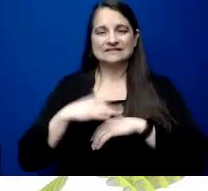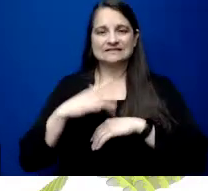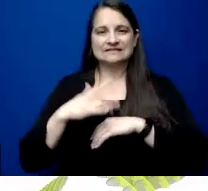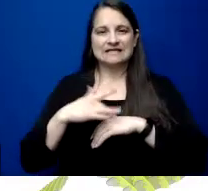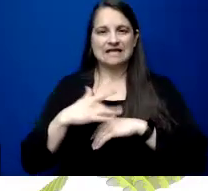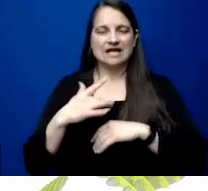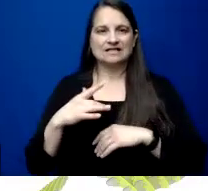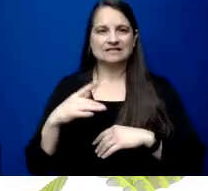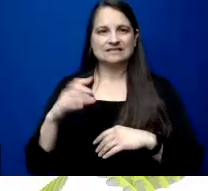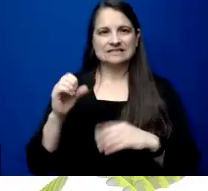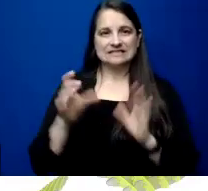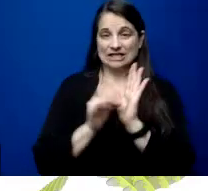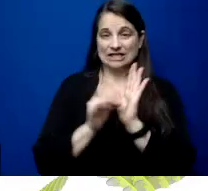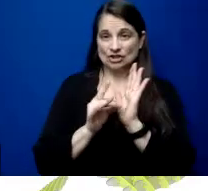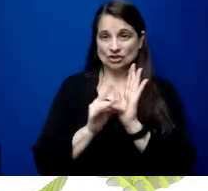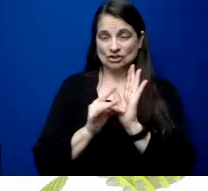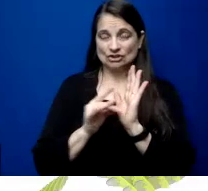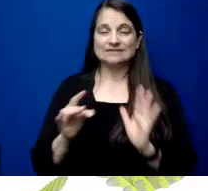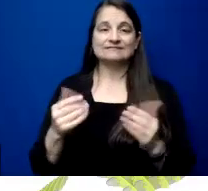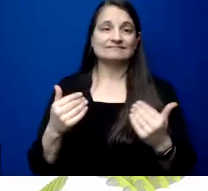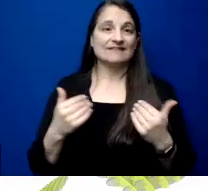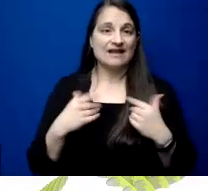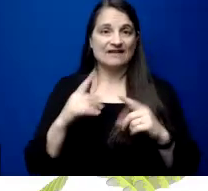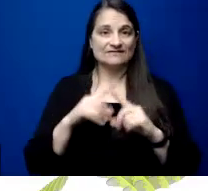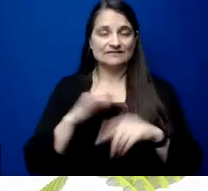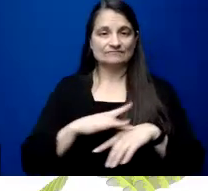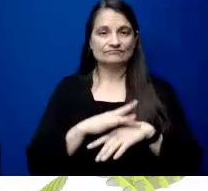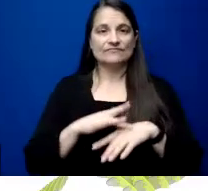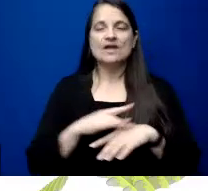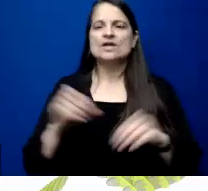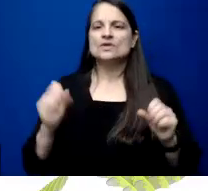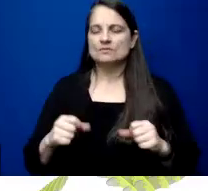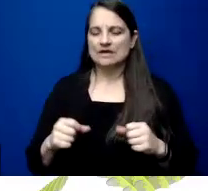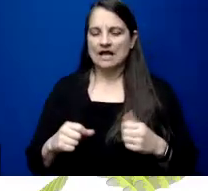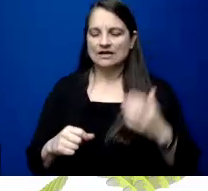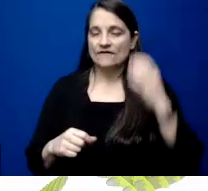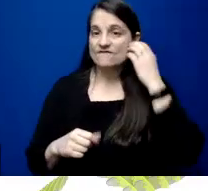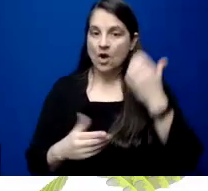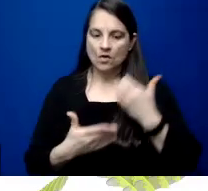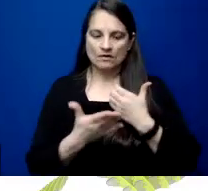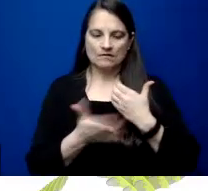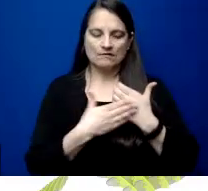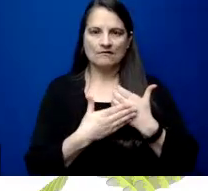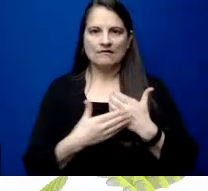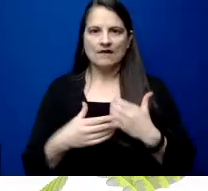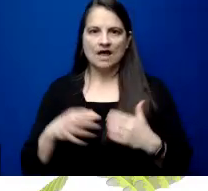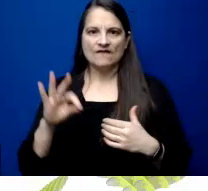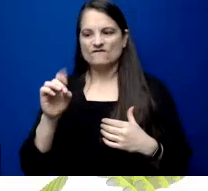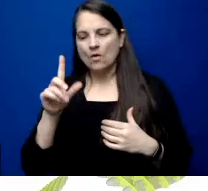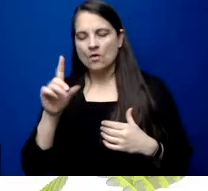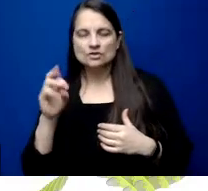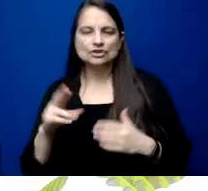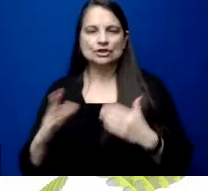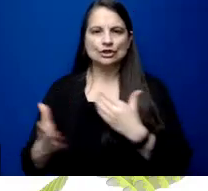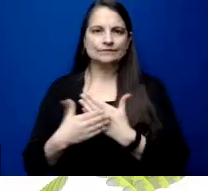have different textures on them, and you can put those on like the back of your phone, on a folder or clipboard, or